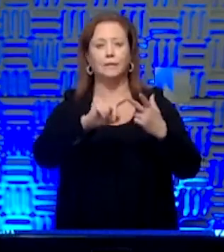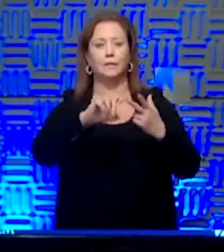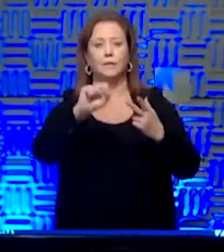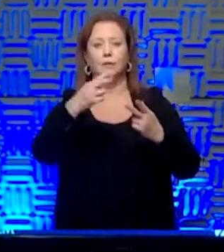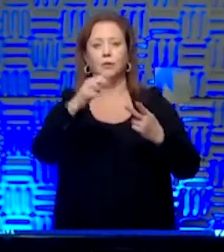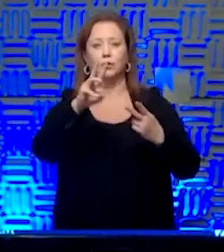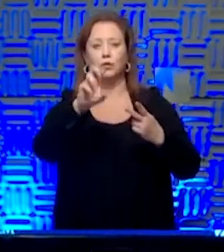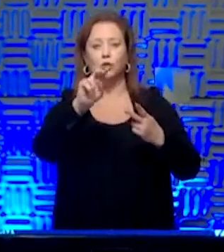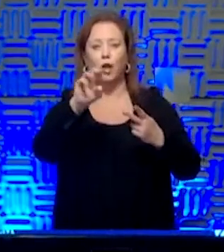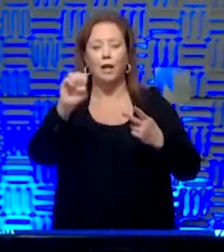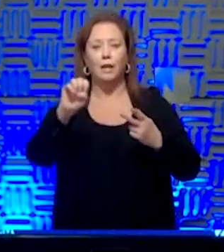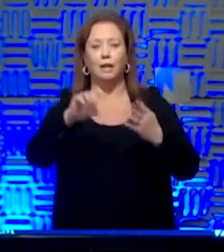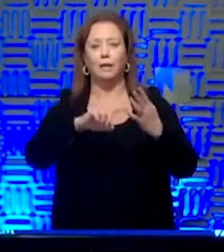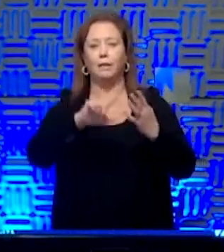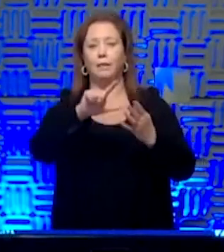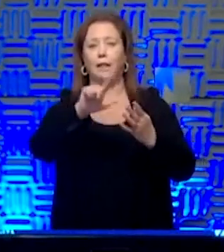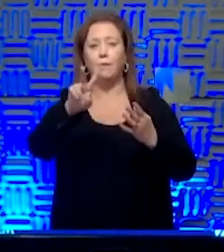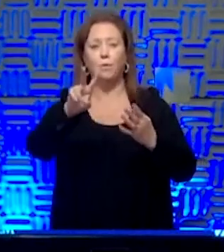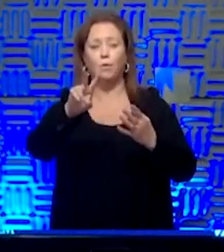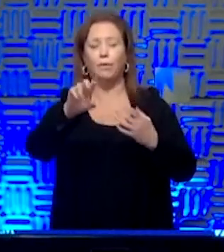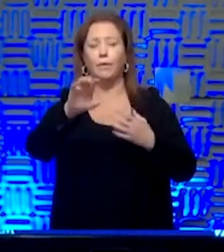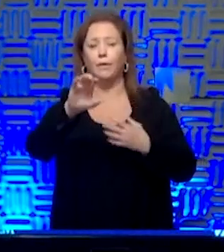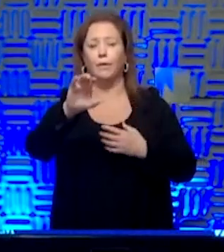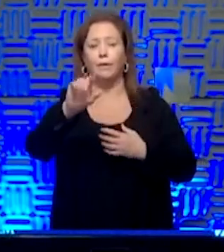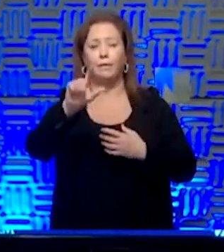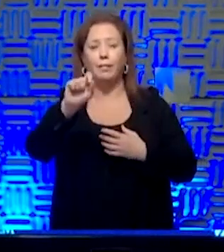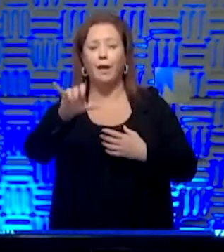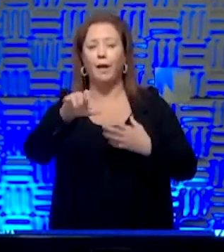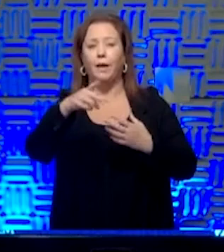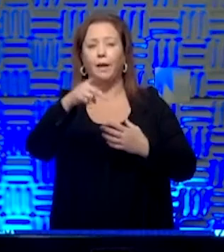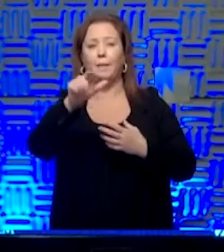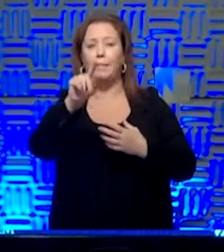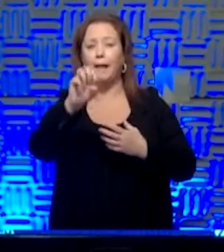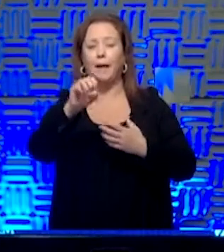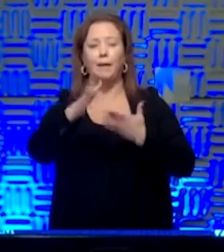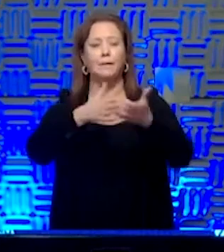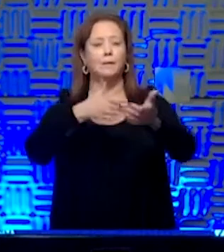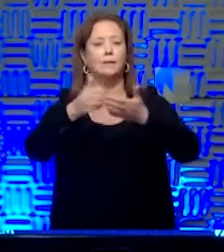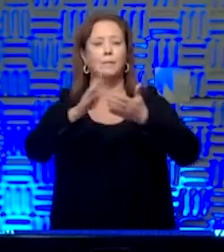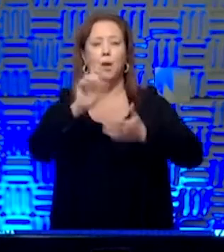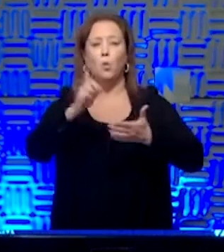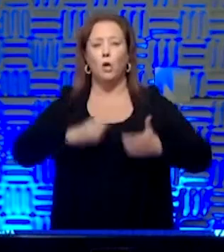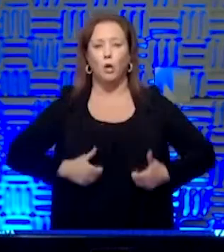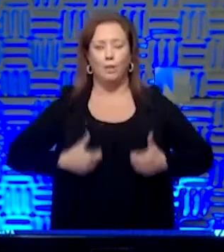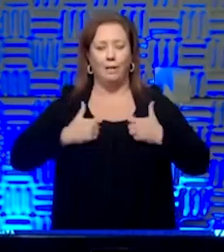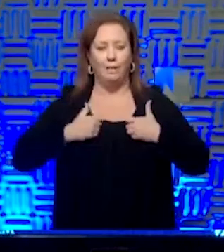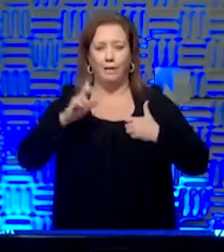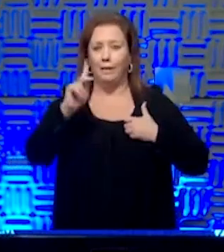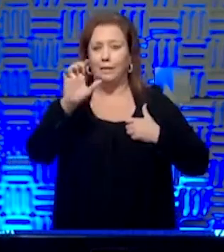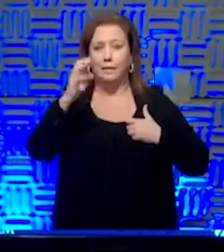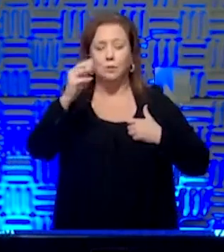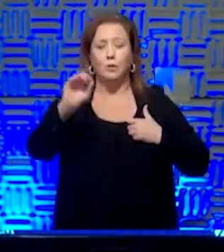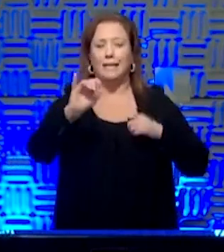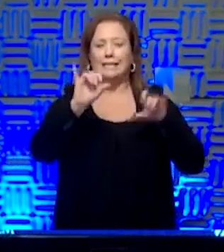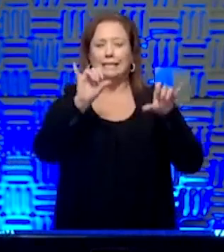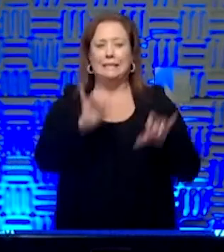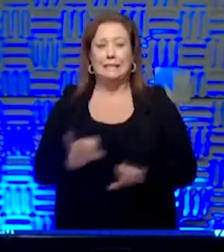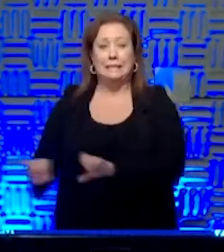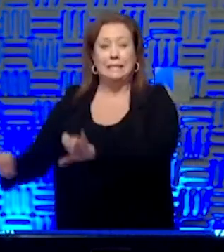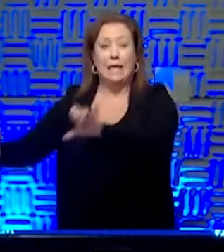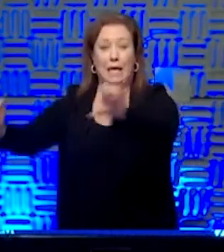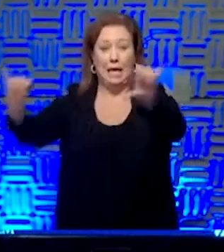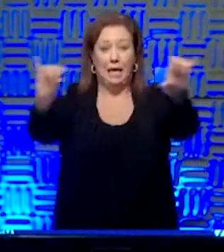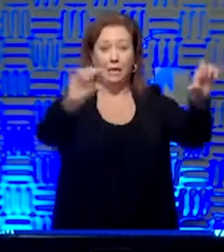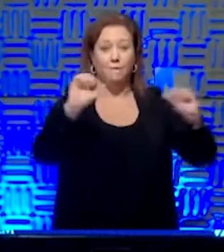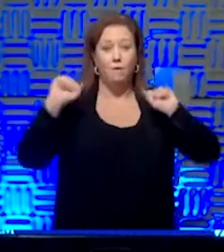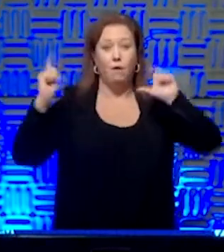Shawnee or Douglas, Leavenworth, Clay, Platte counties, or Kansas, Missouri, or anywhere you are out there. It's really the same thing